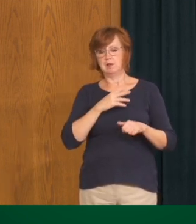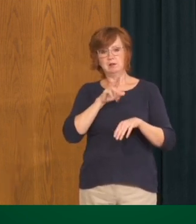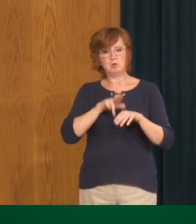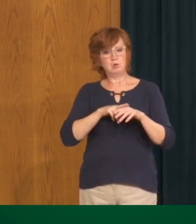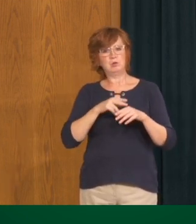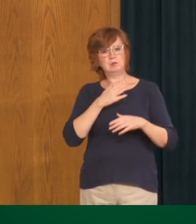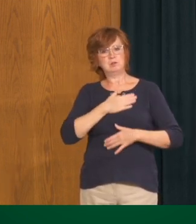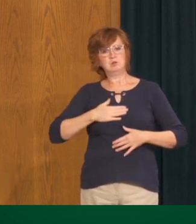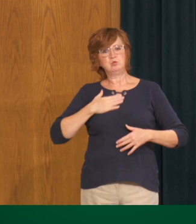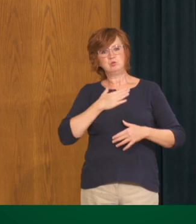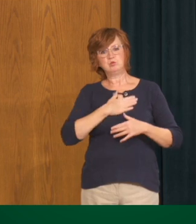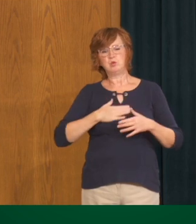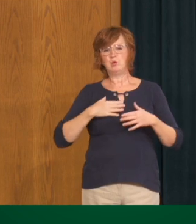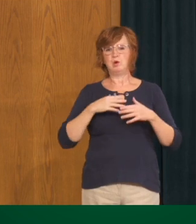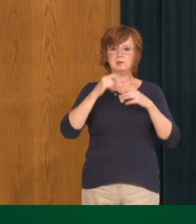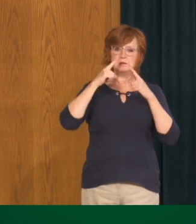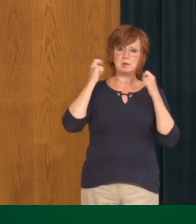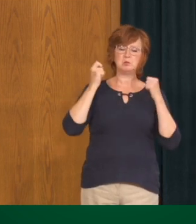the summer.